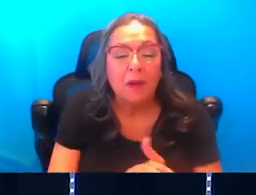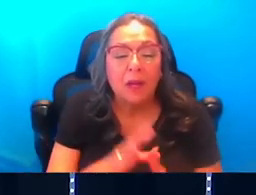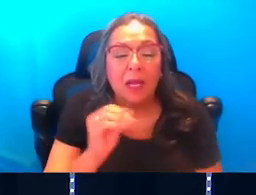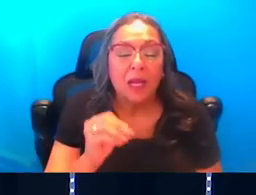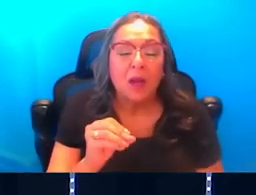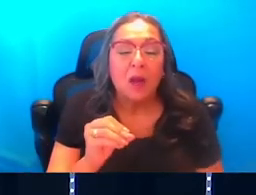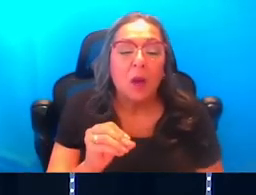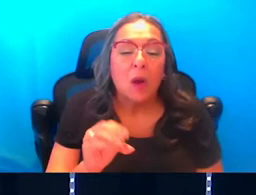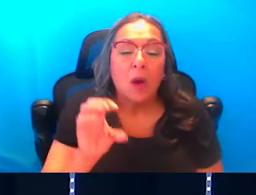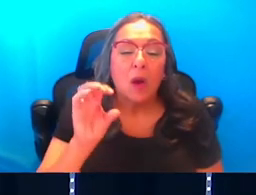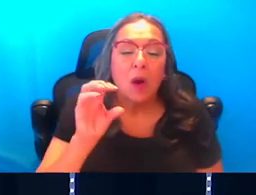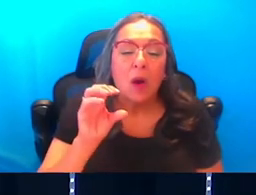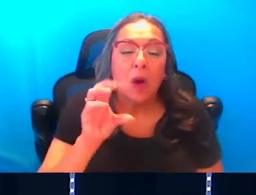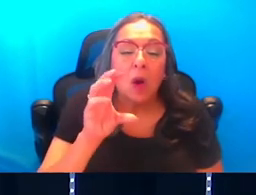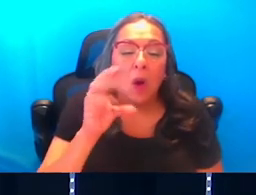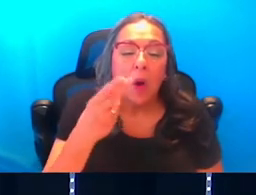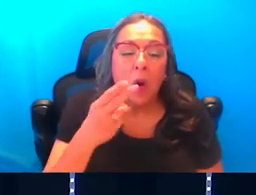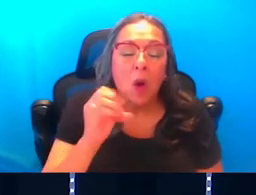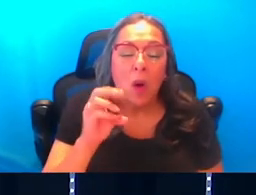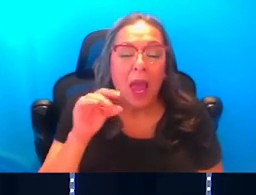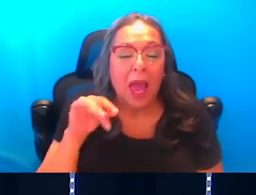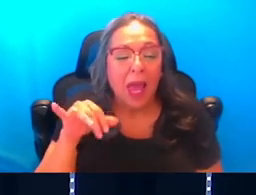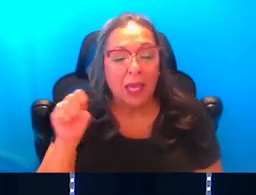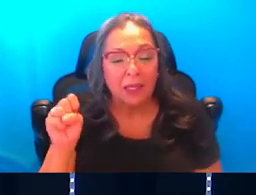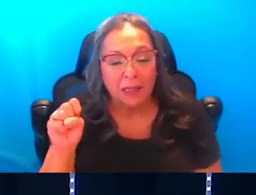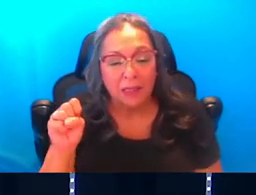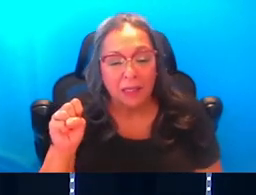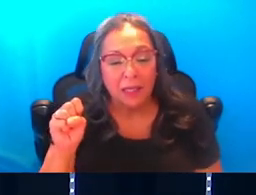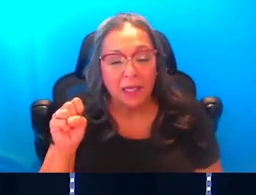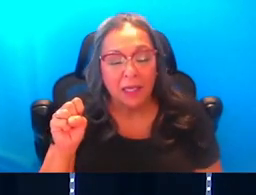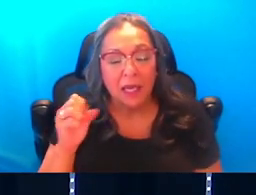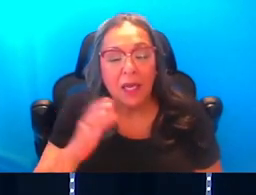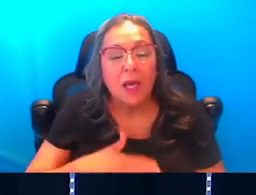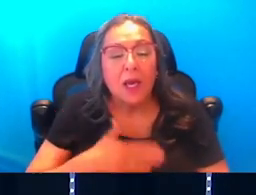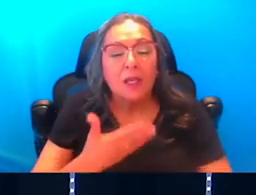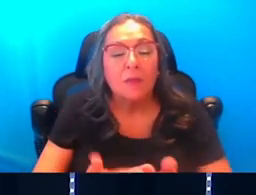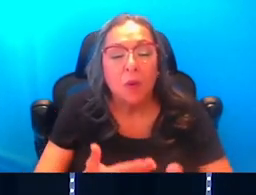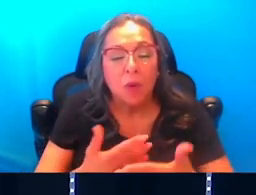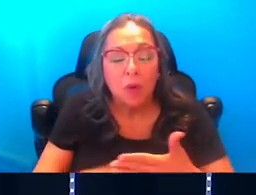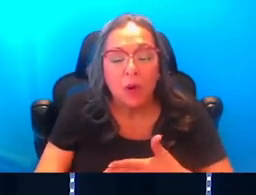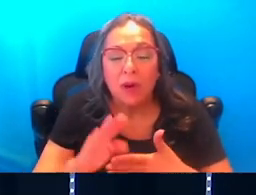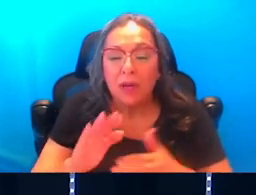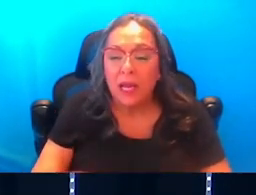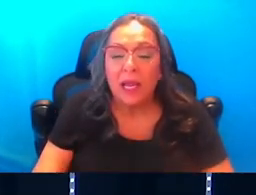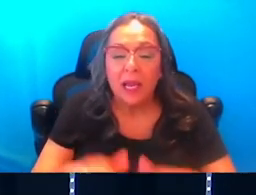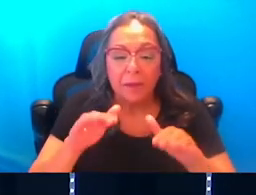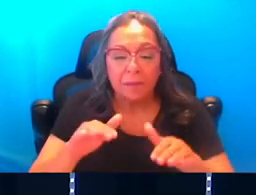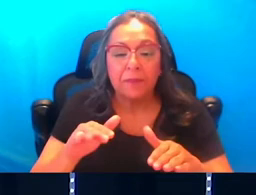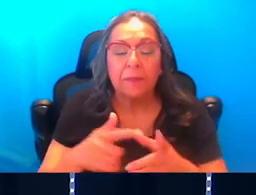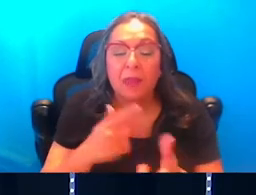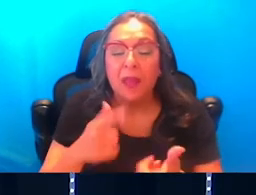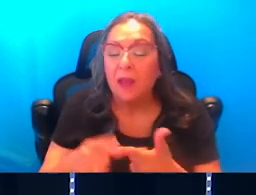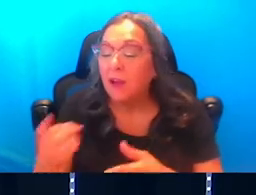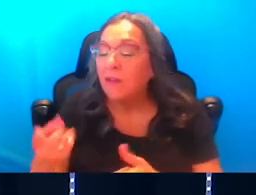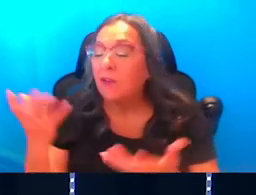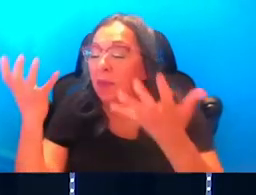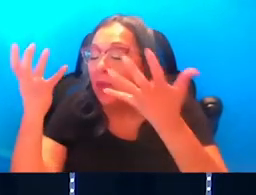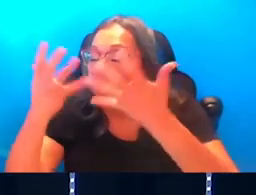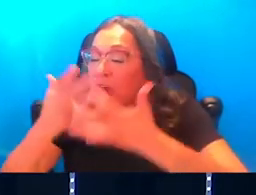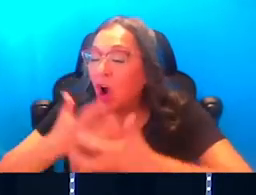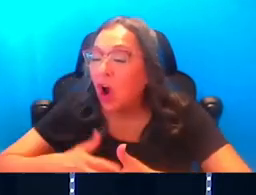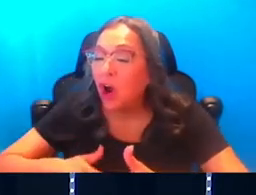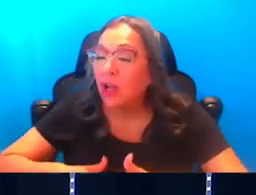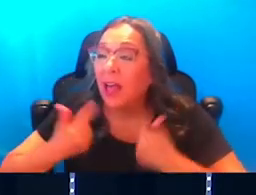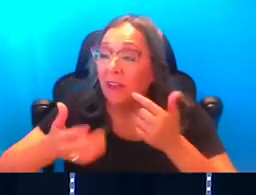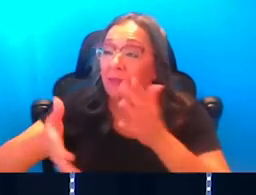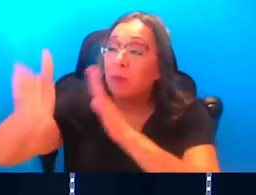of Ruth. Amazing guy. So not only is Rahab saved physically out of the dark life that she was in, she's